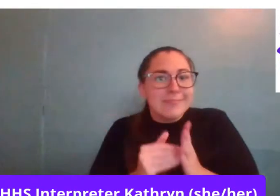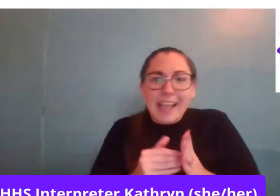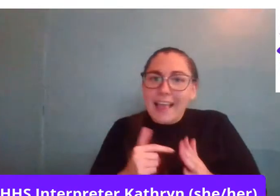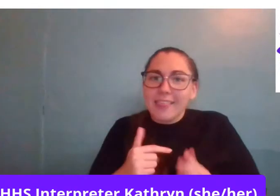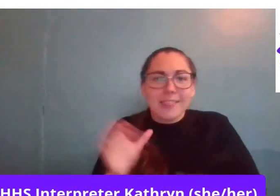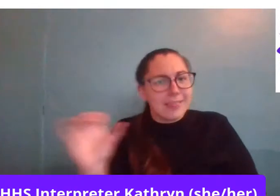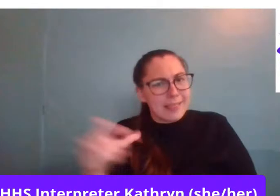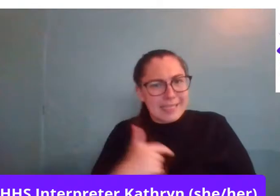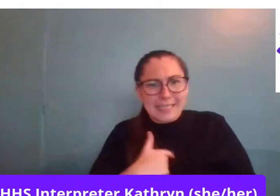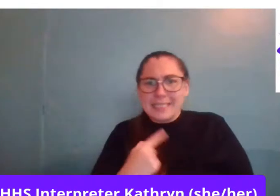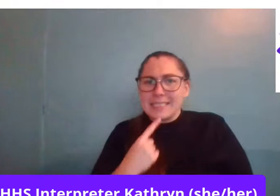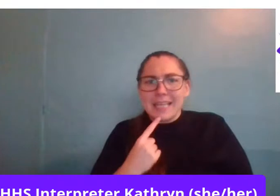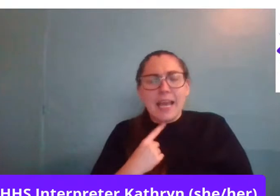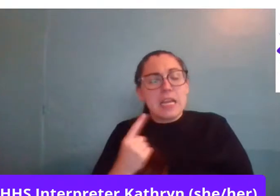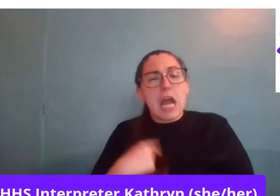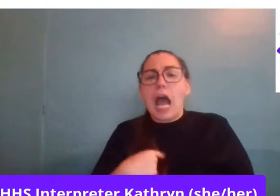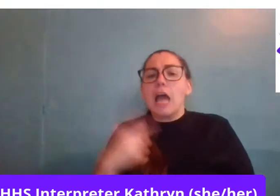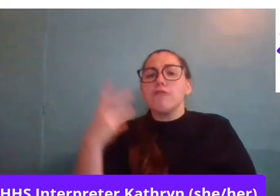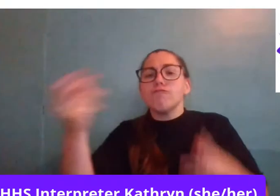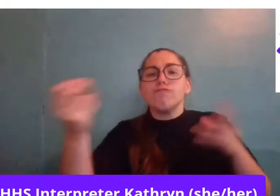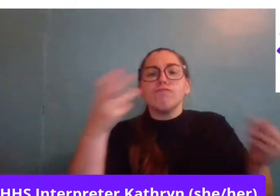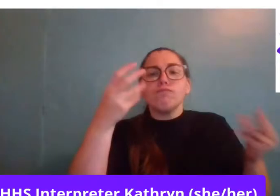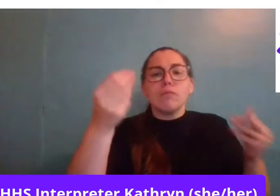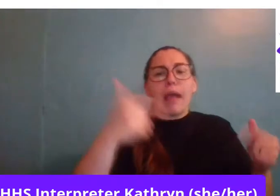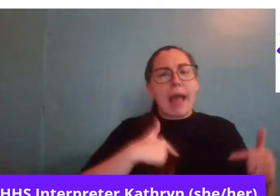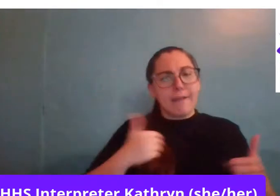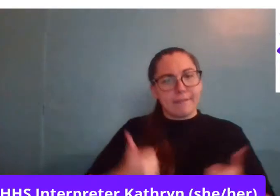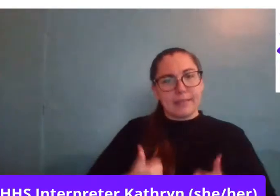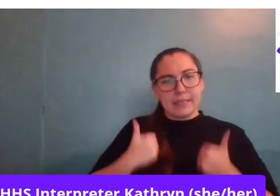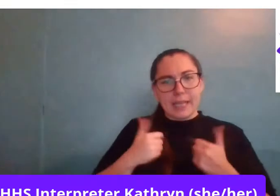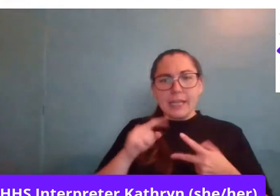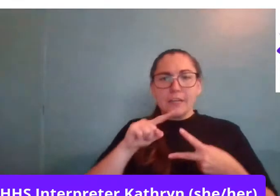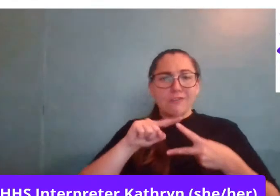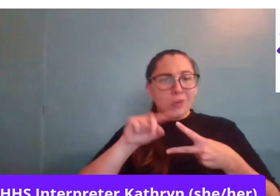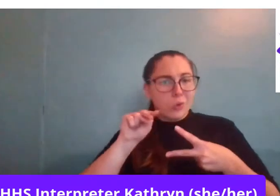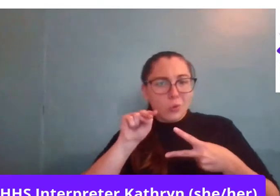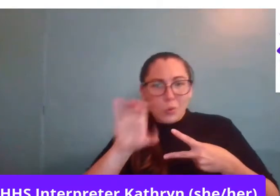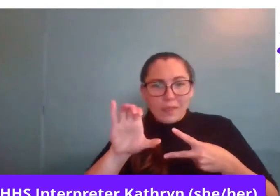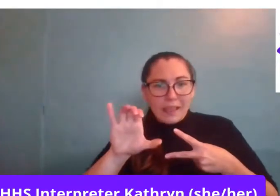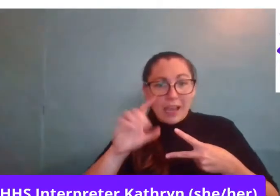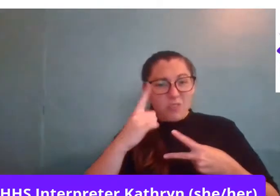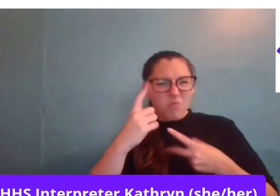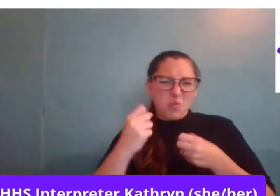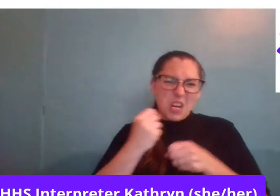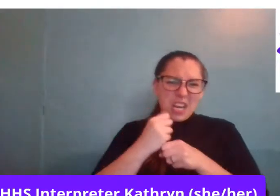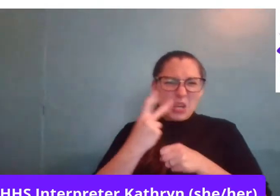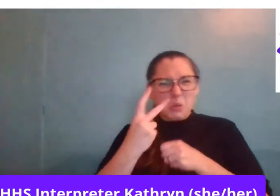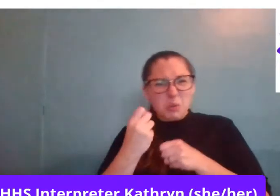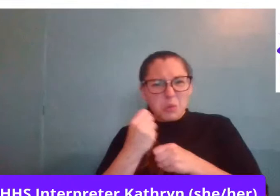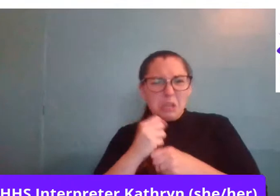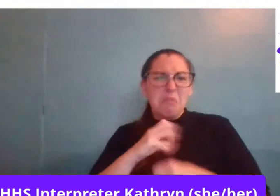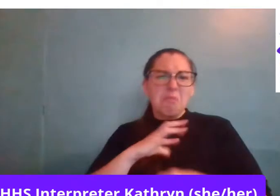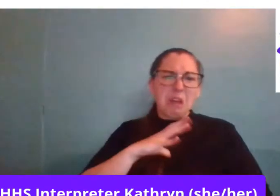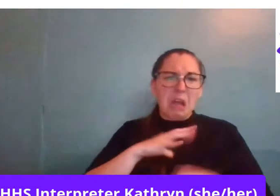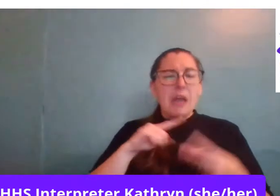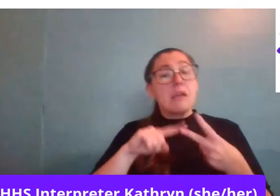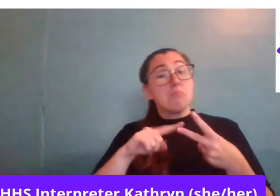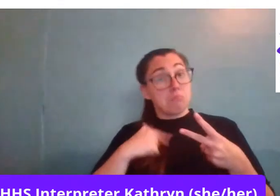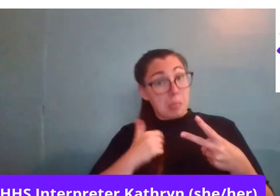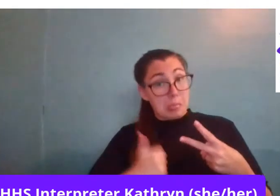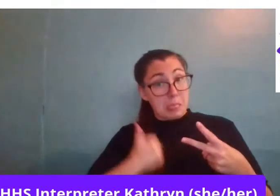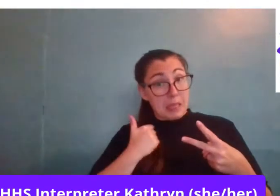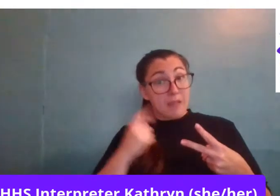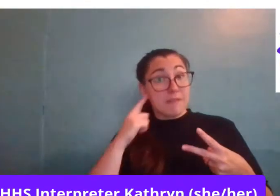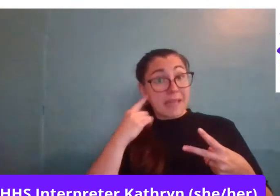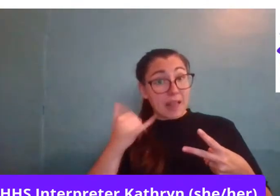have ventured out. I lived in North Carolina for about a year or two, and that was okay. I lived in California. Now I will